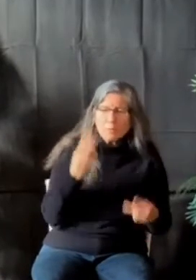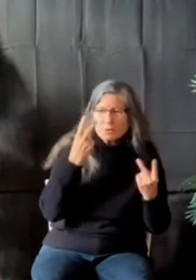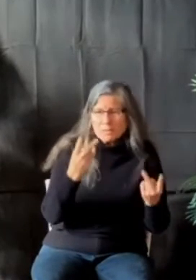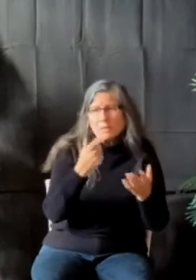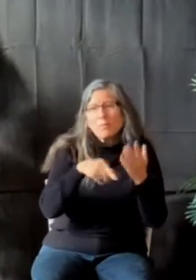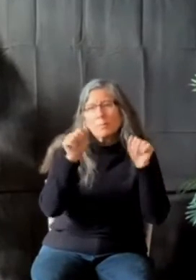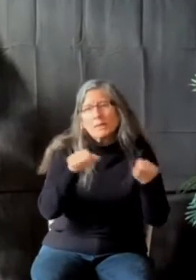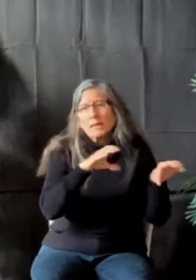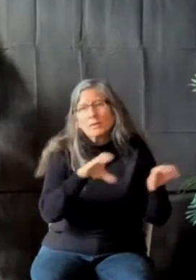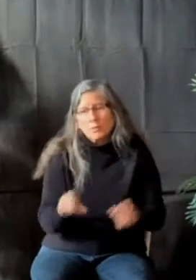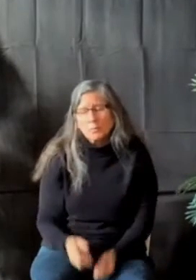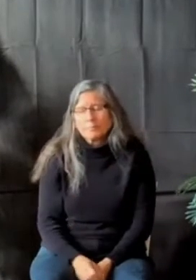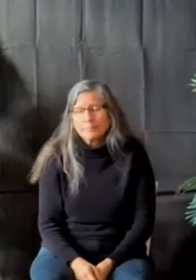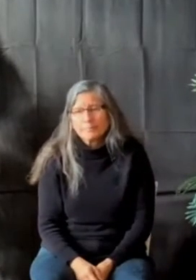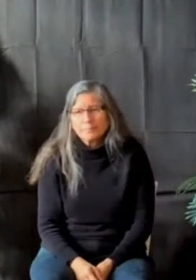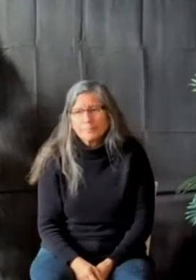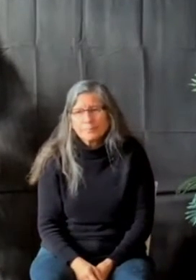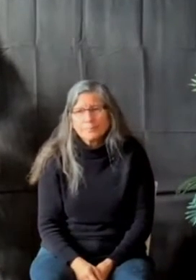can do."